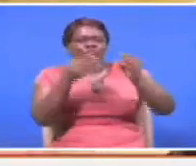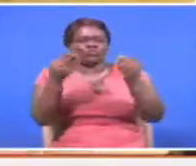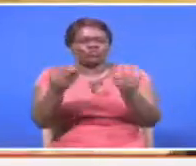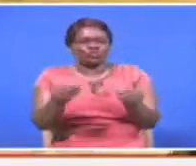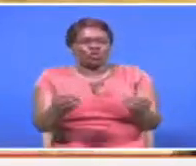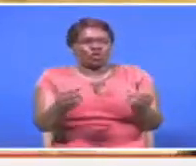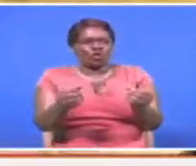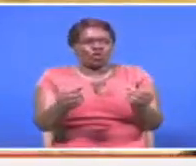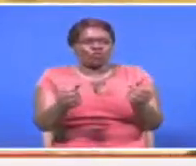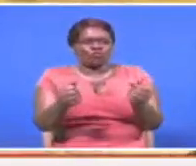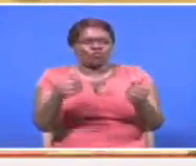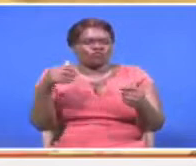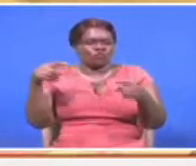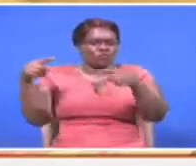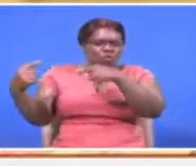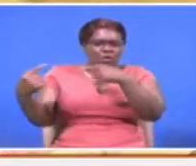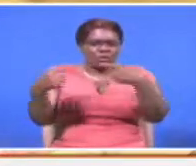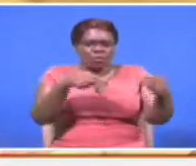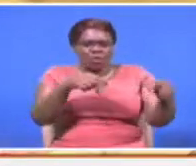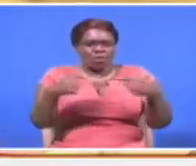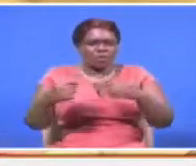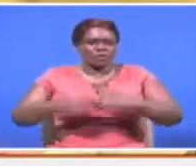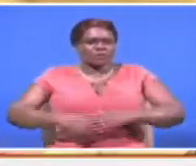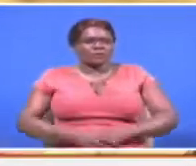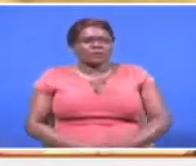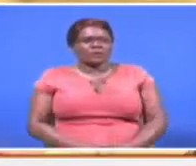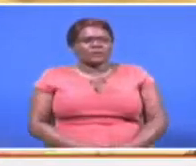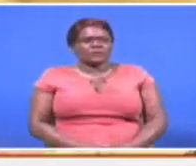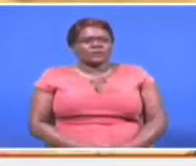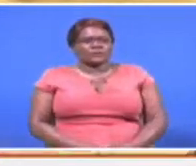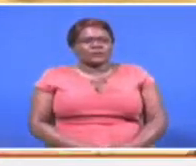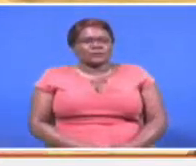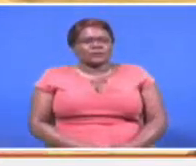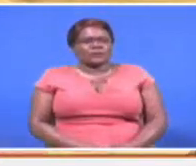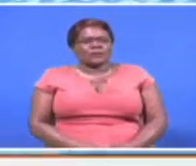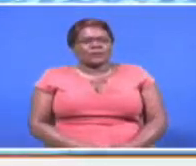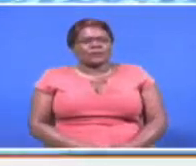mitigate banditry attacks. Winfrey Owino, KTN News.